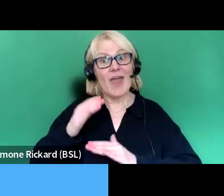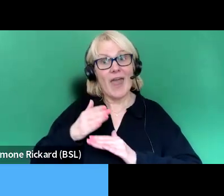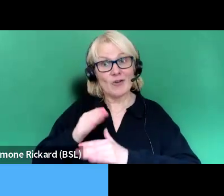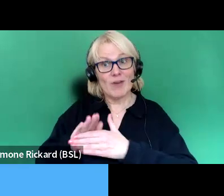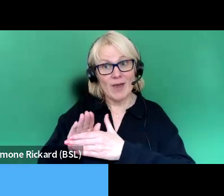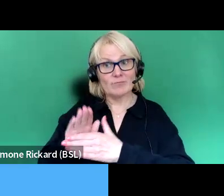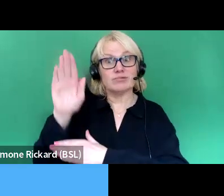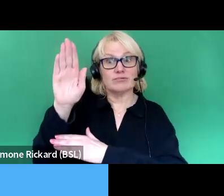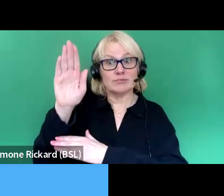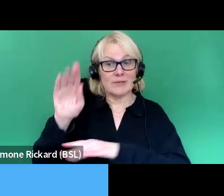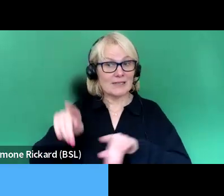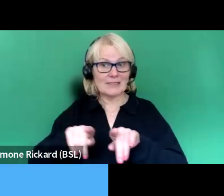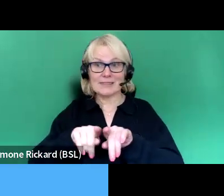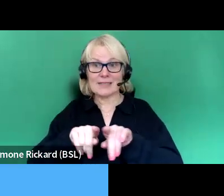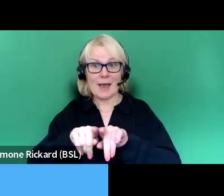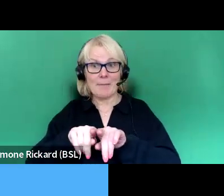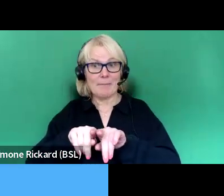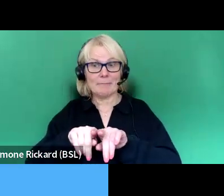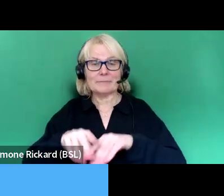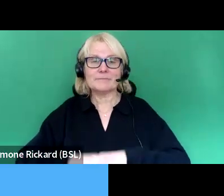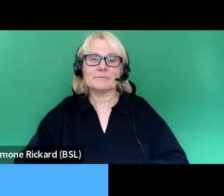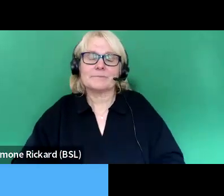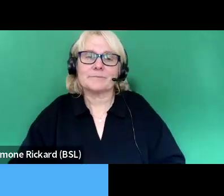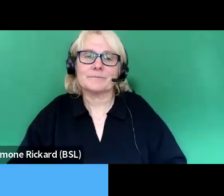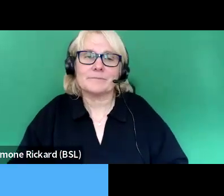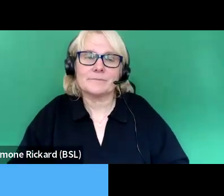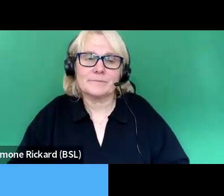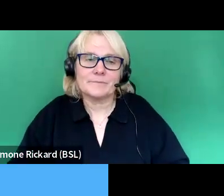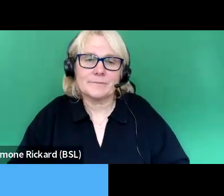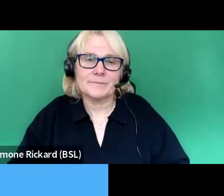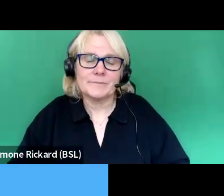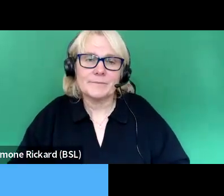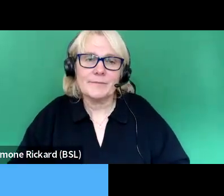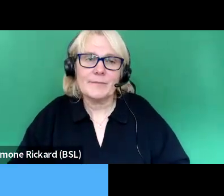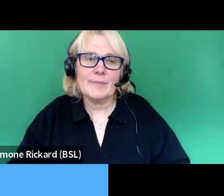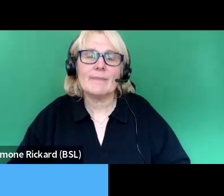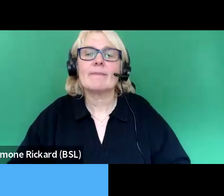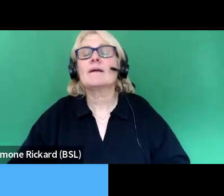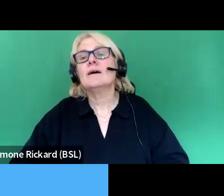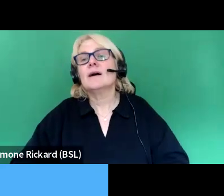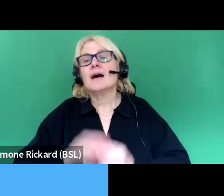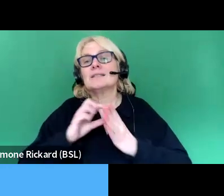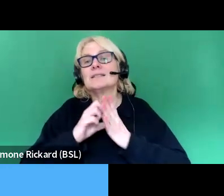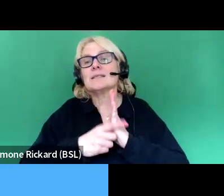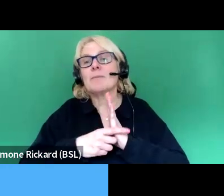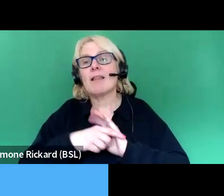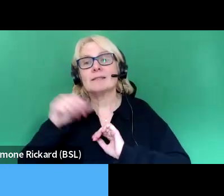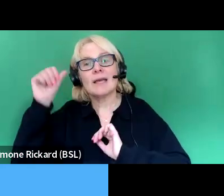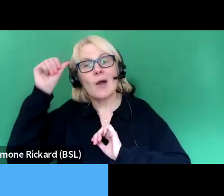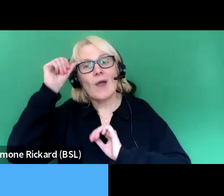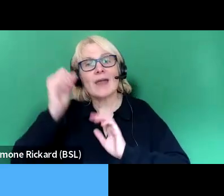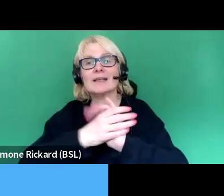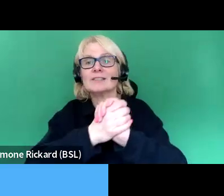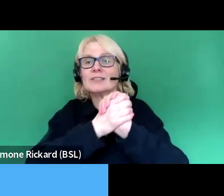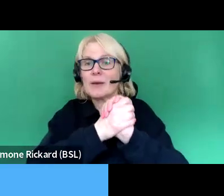is equal. We also had disability awareness champions. So we had the apprenticeships